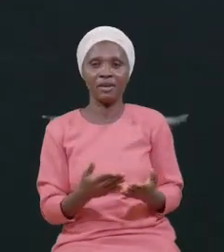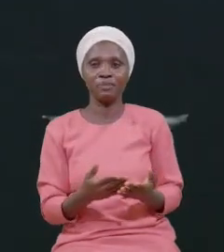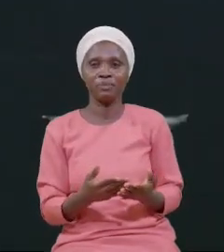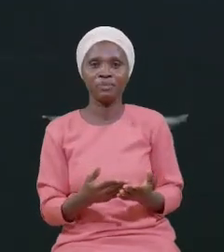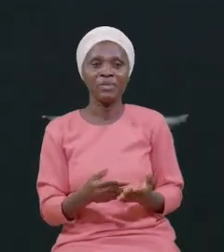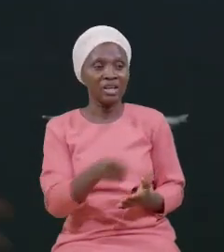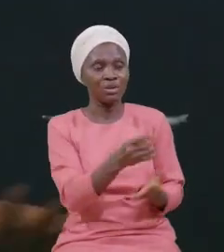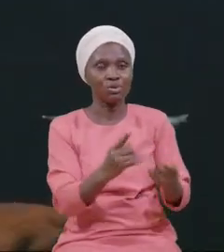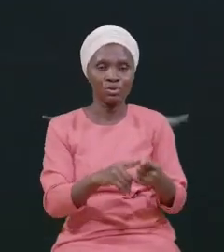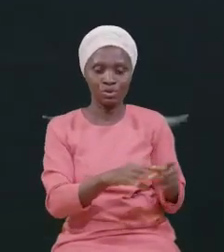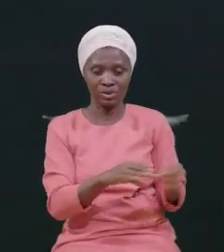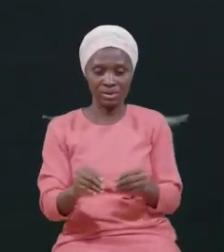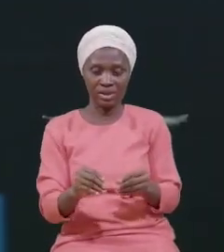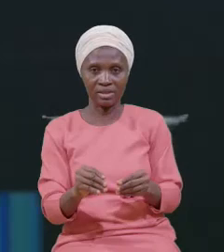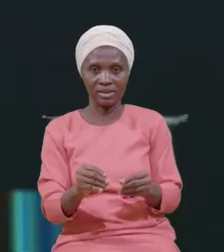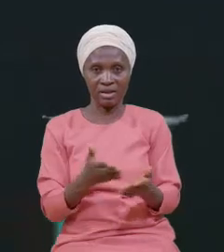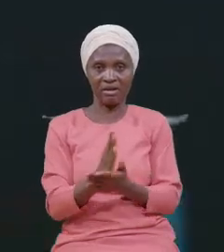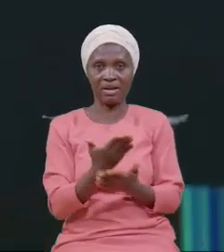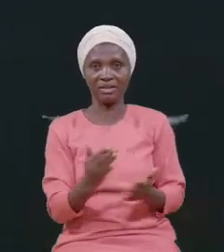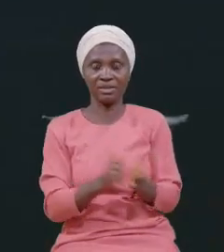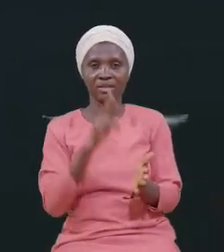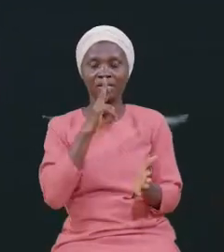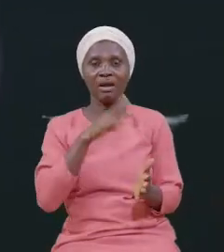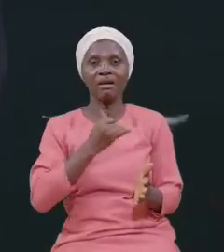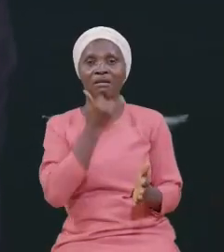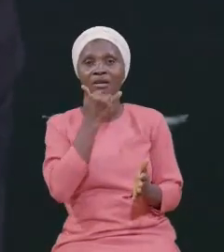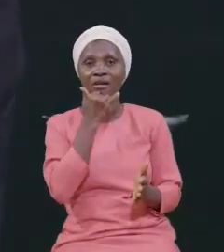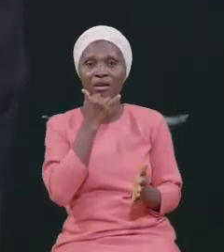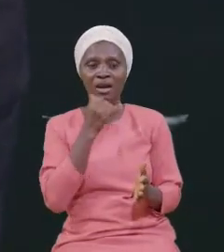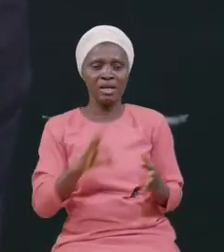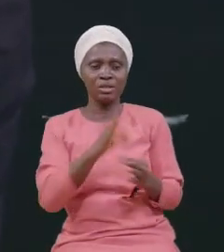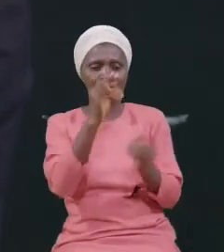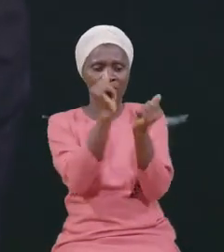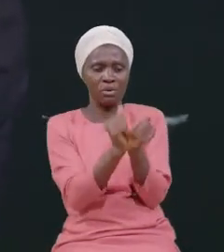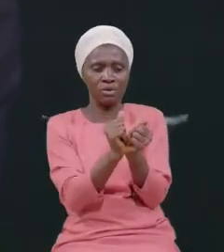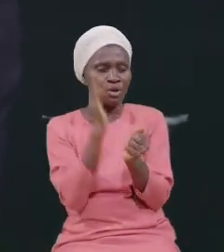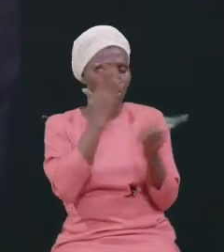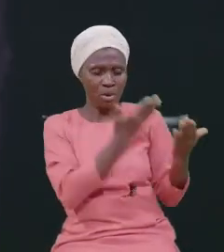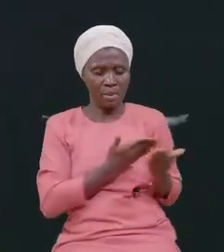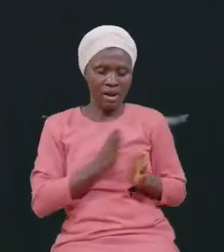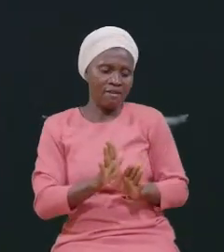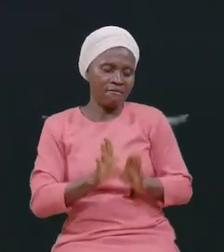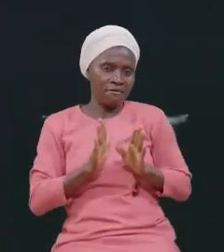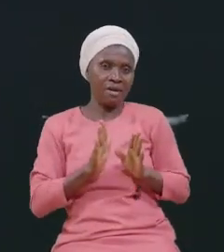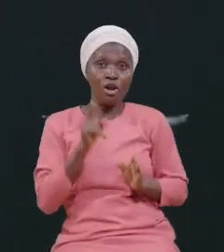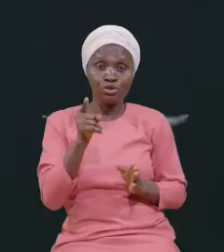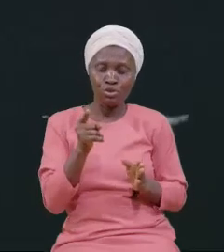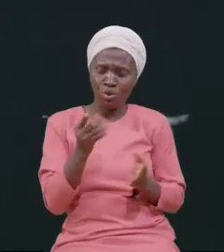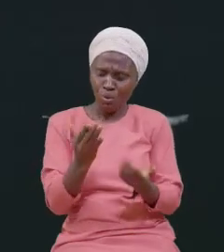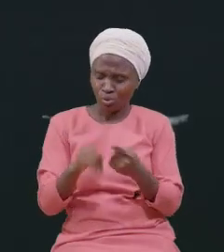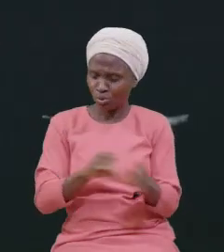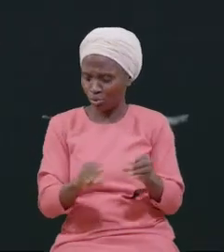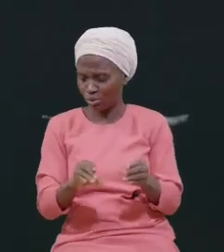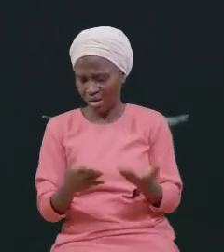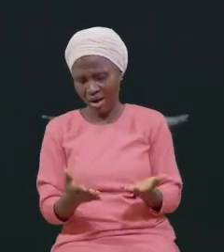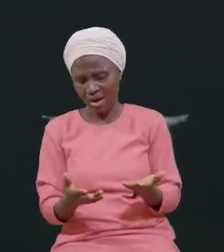bondage will bring fear. You want to do restitution, spirit of bondage will bring fear. You want to turn around and go